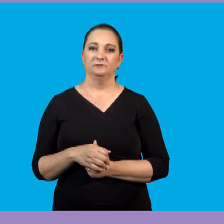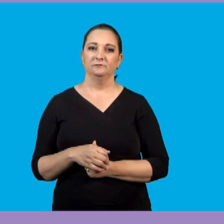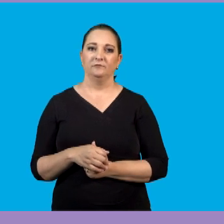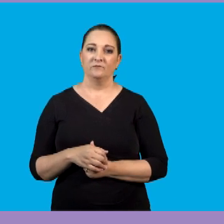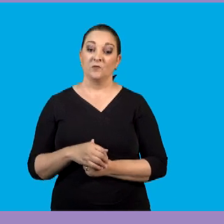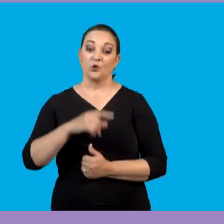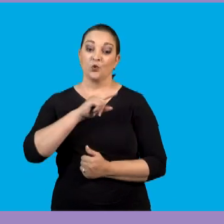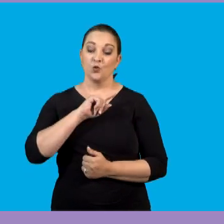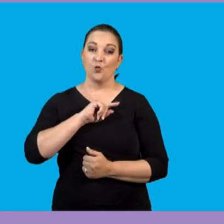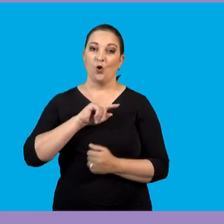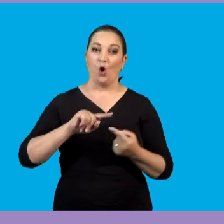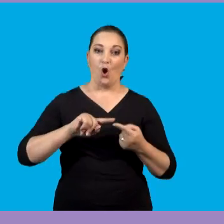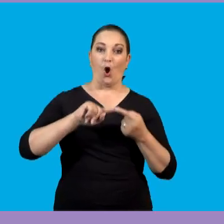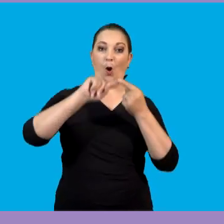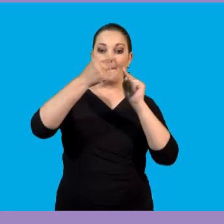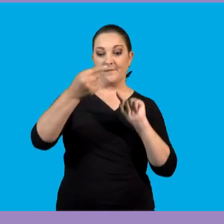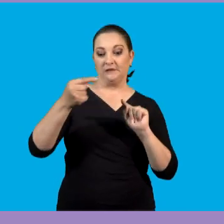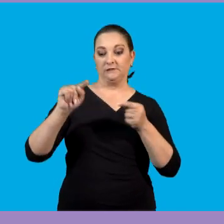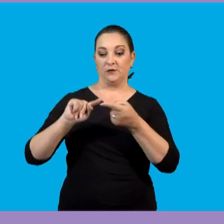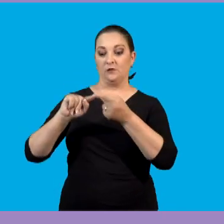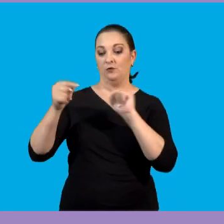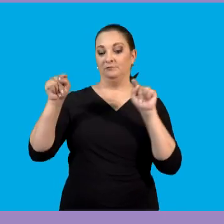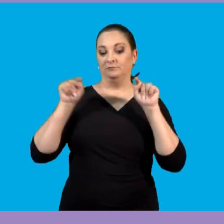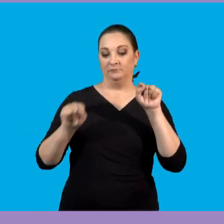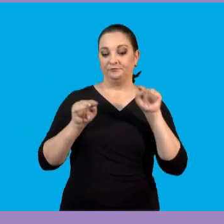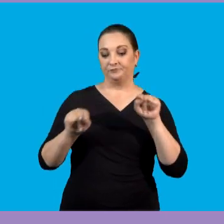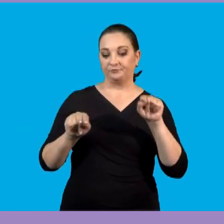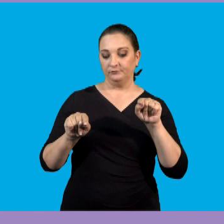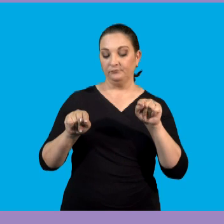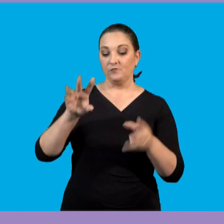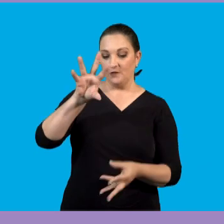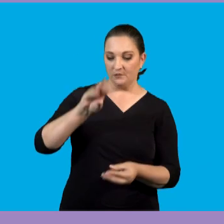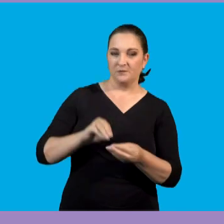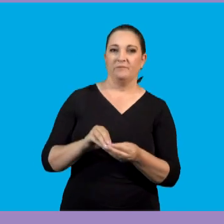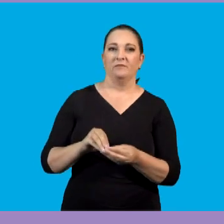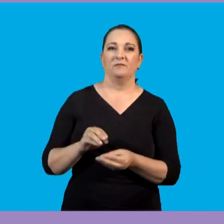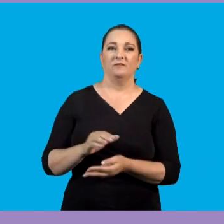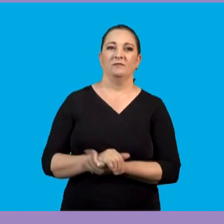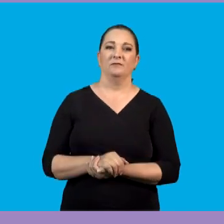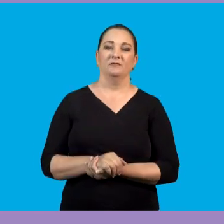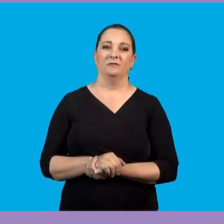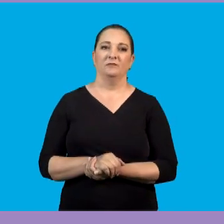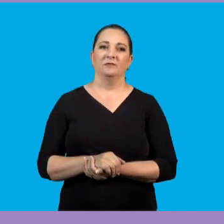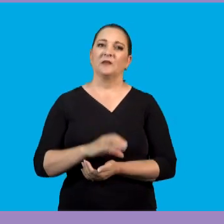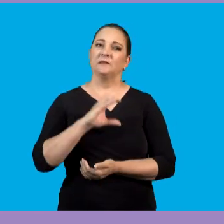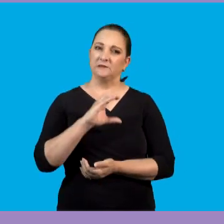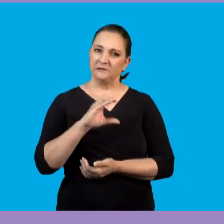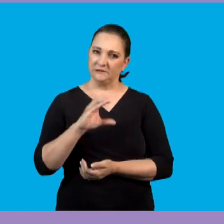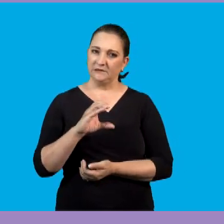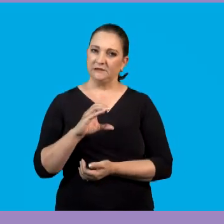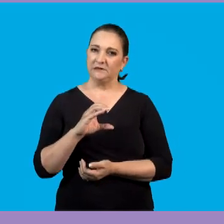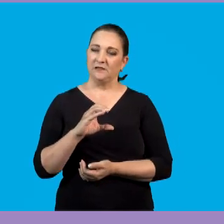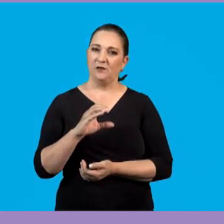are the two opposite angles, and it is equals to the sum of these two opposite angles. So angle C can